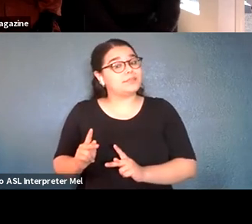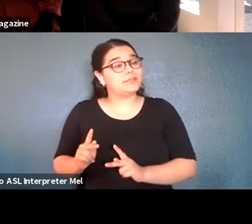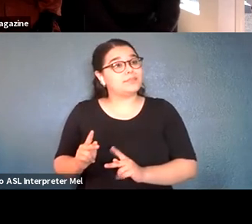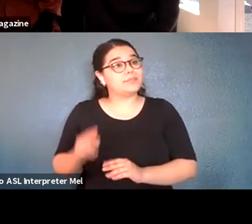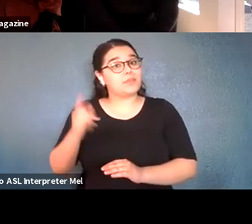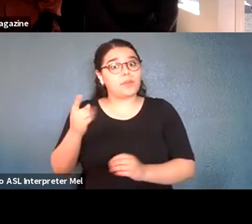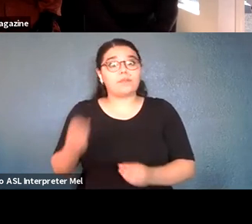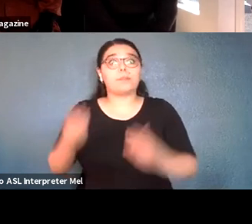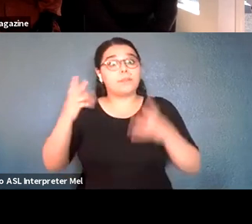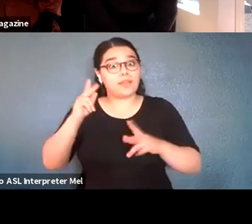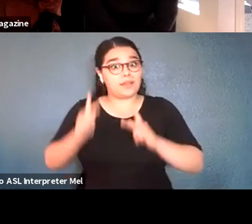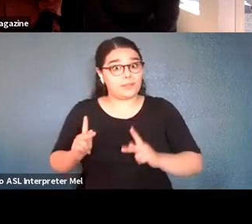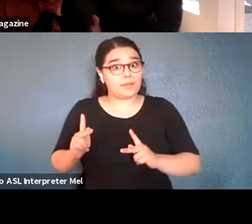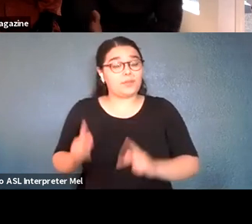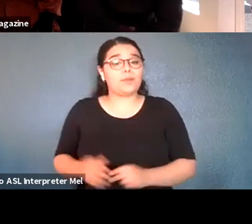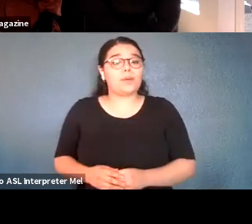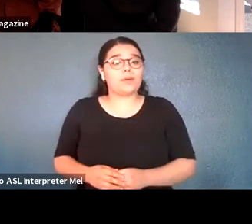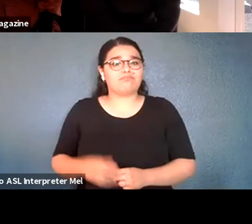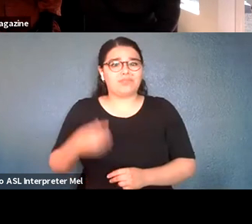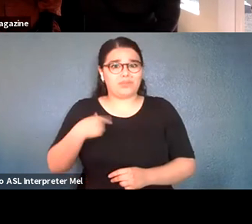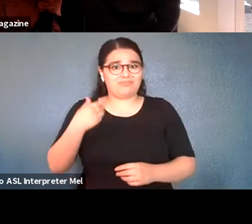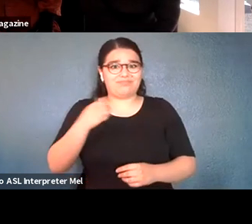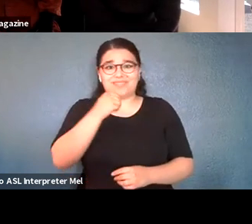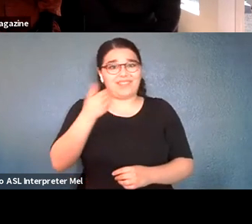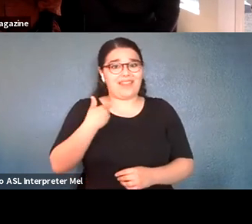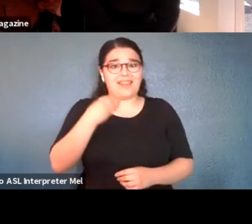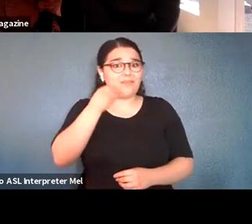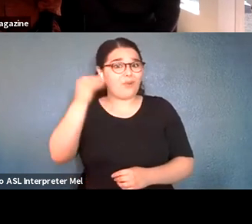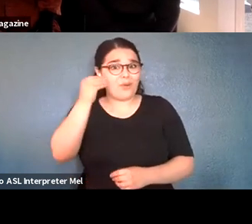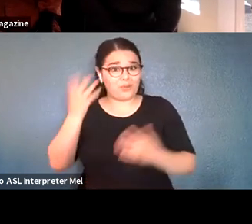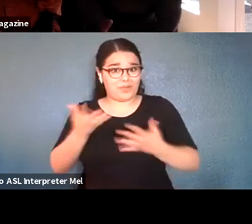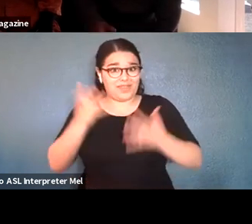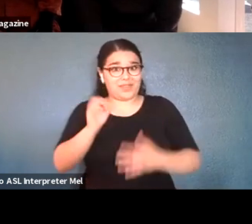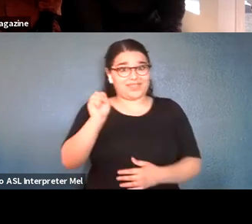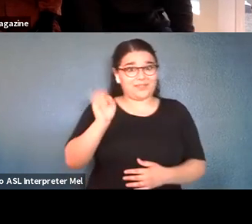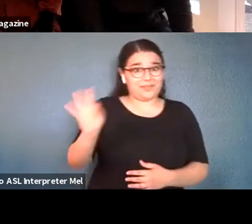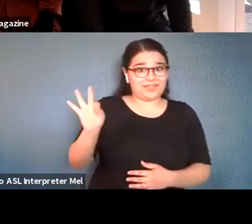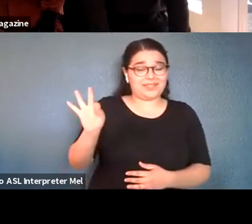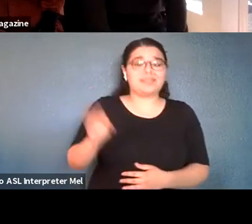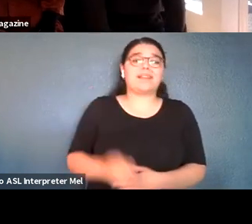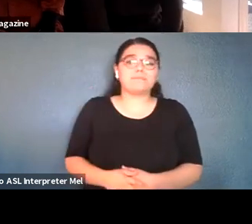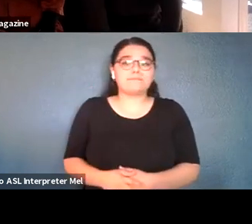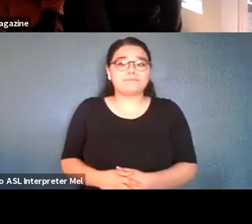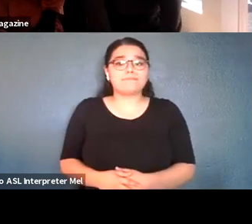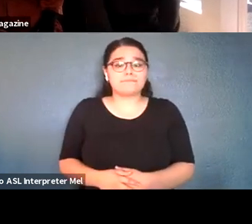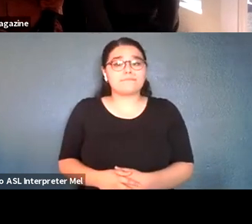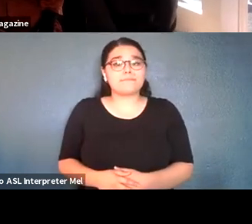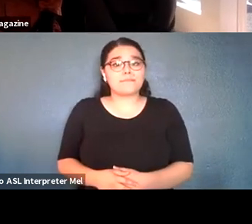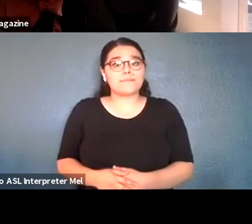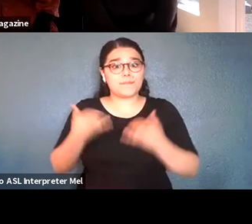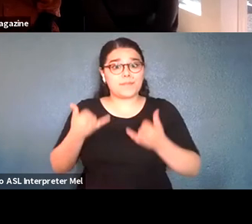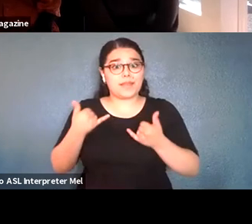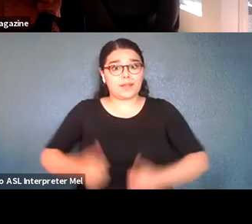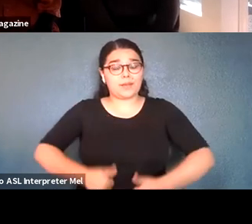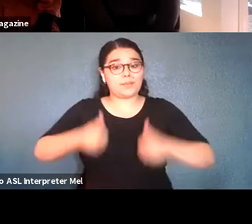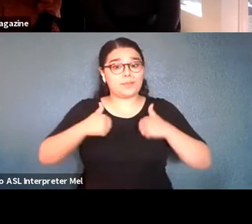en San Francisco y actualmente estoy viviendo en Jóvenes y